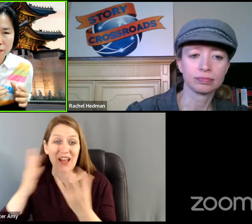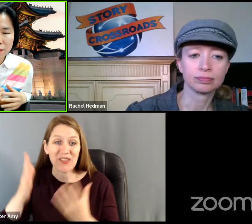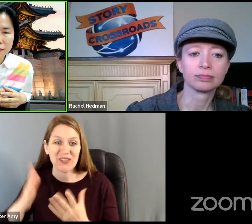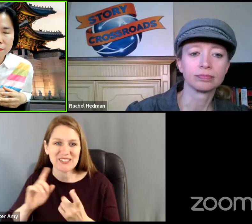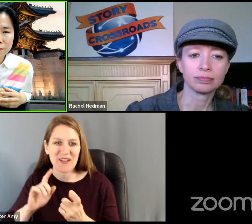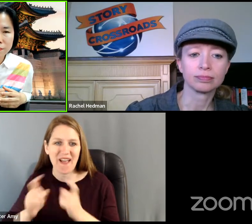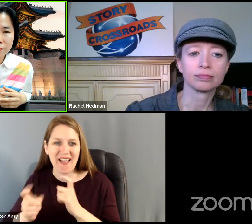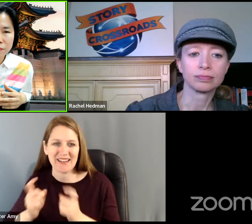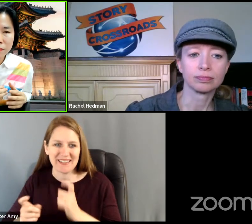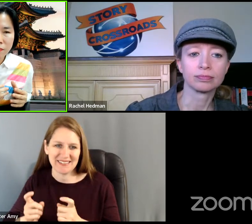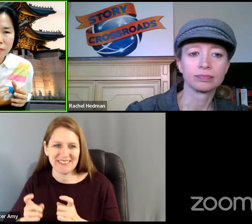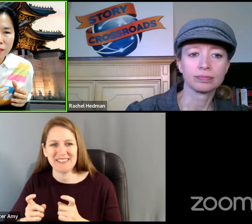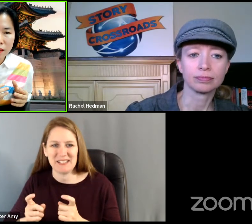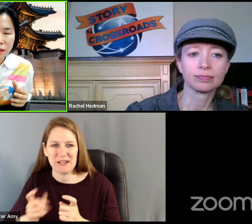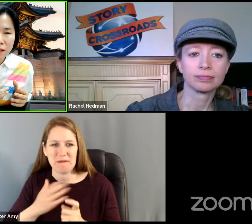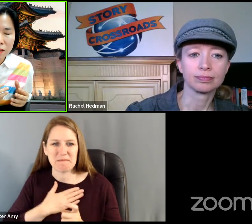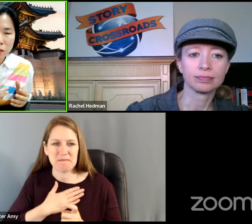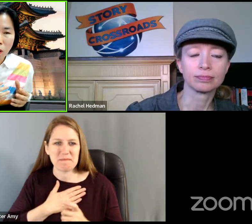or